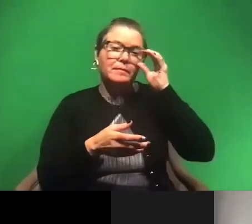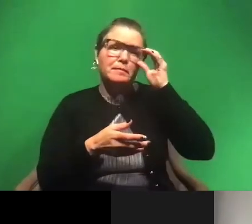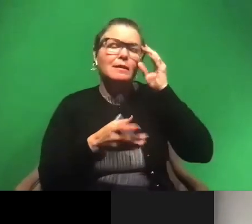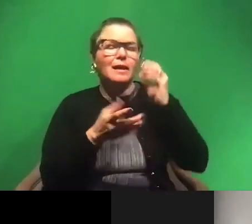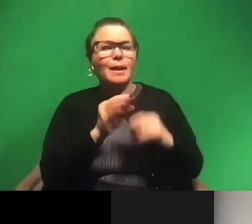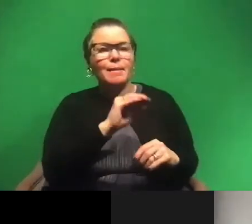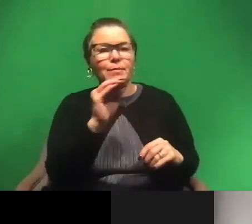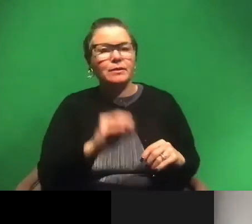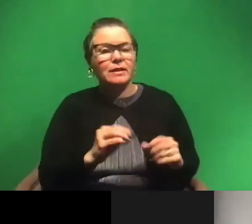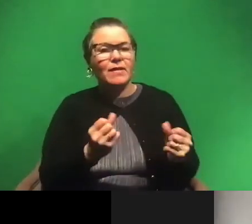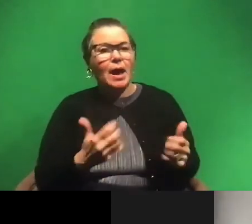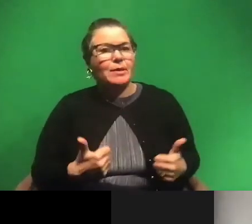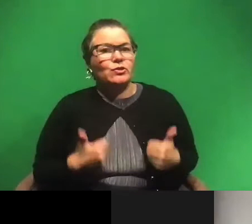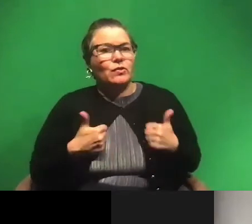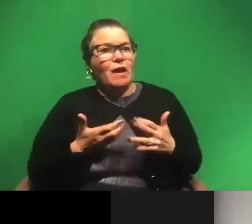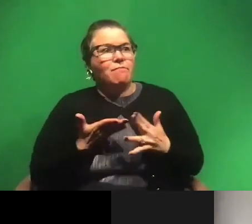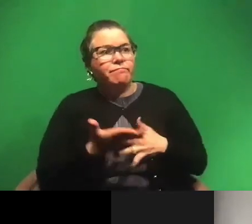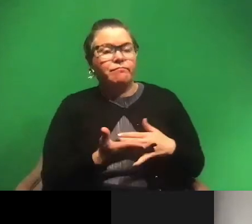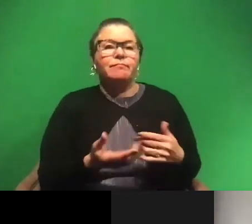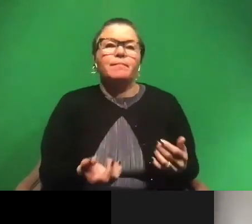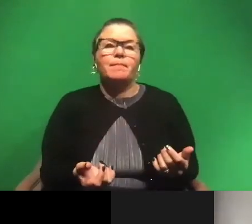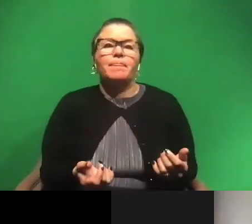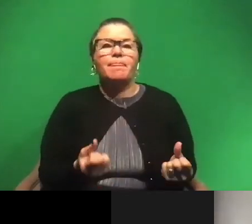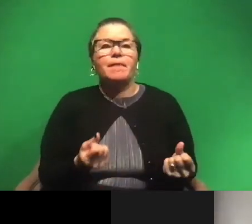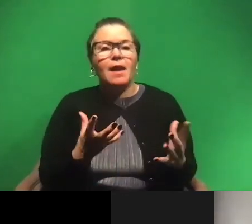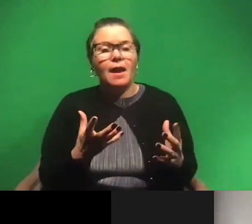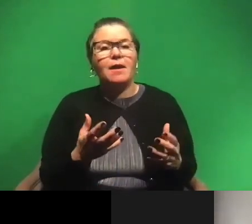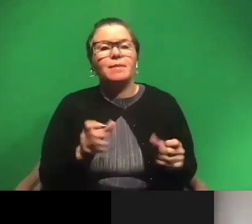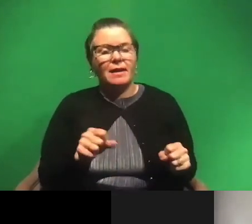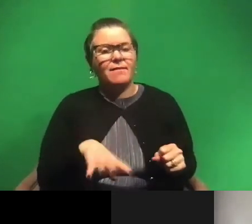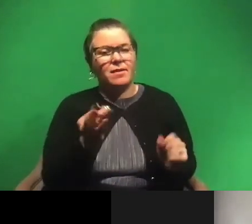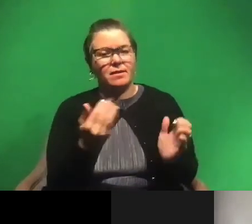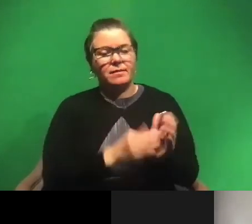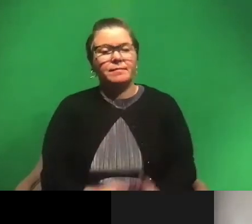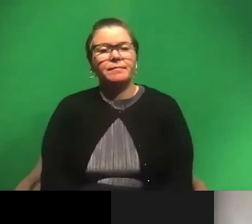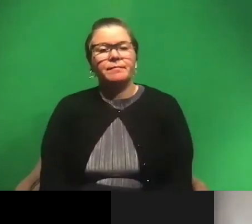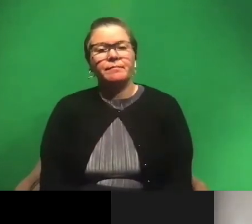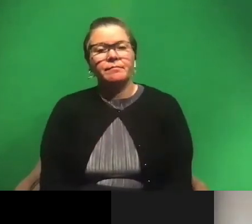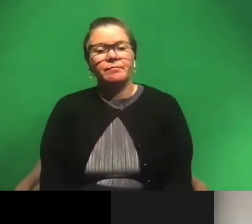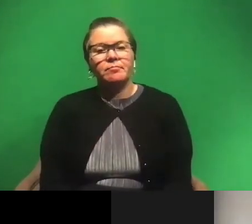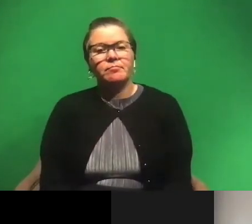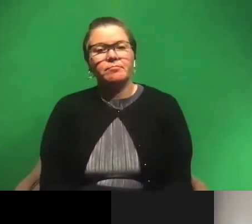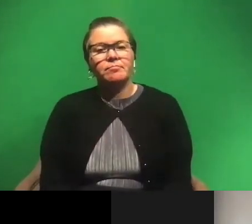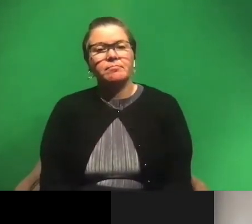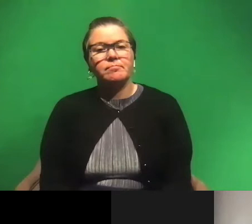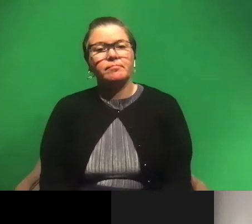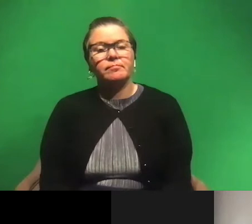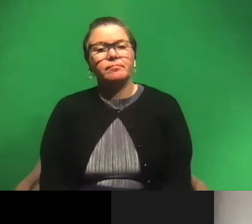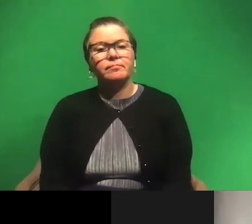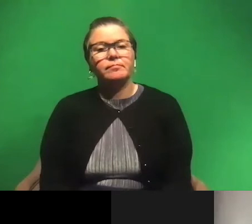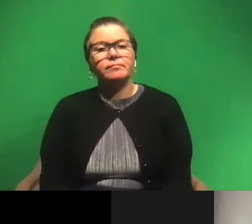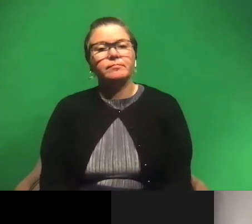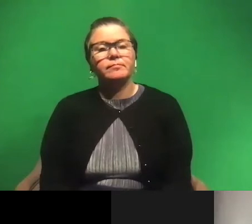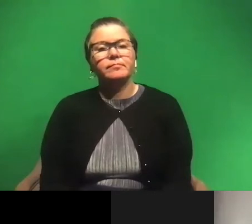on how many survived or how many we could find again. And so we can't you couldn't put